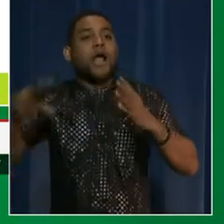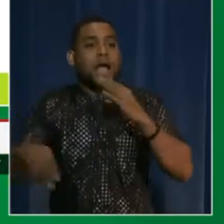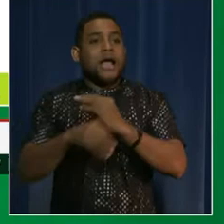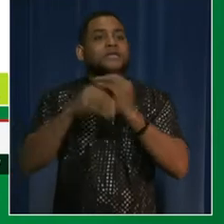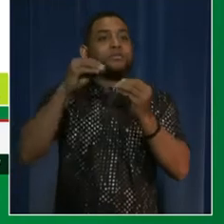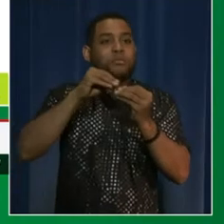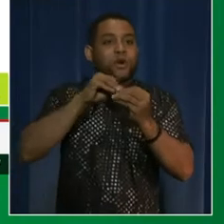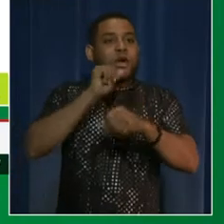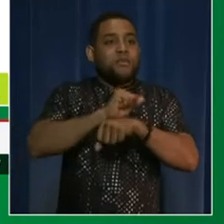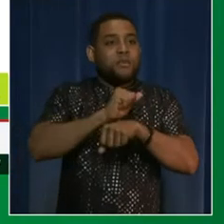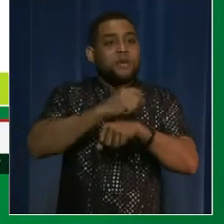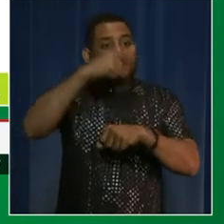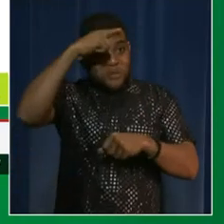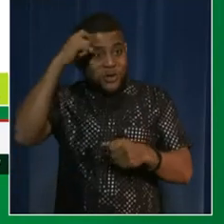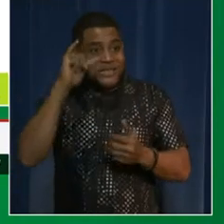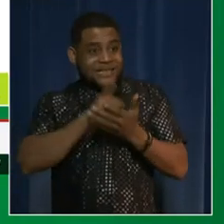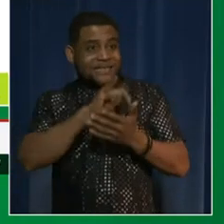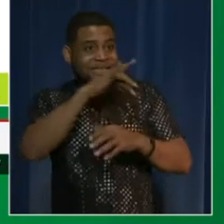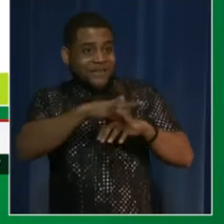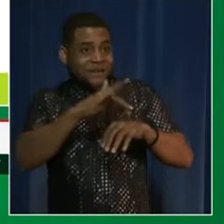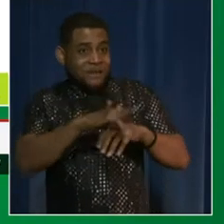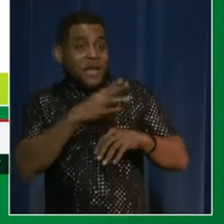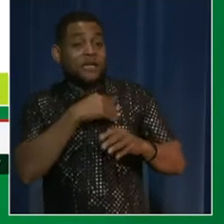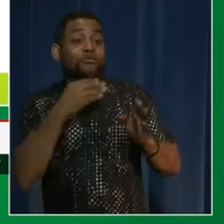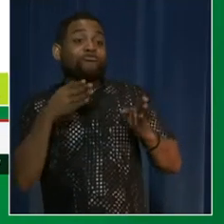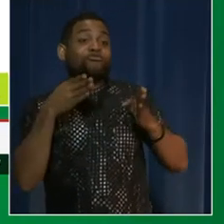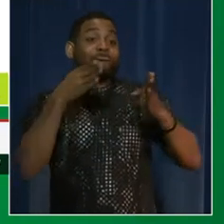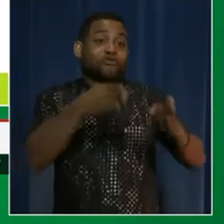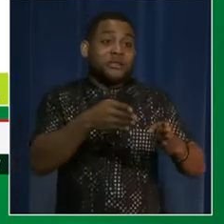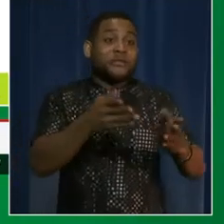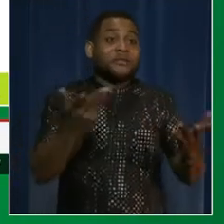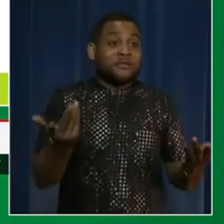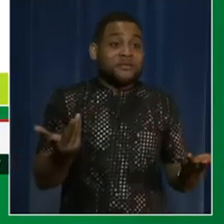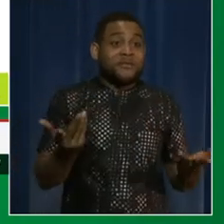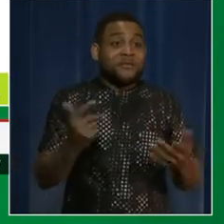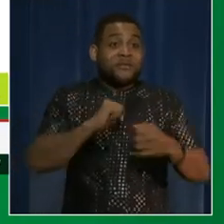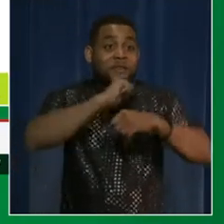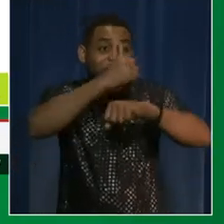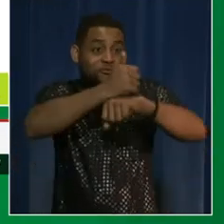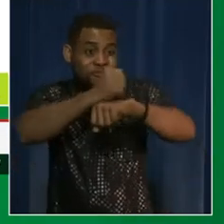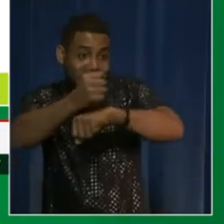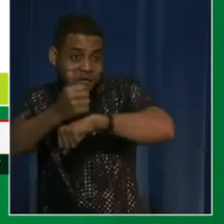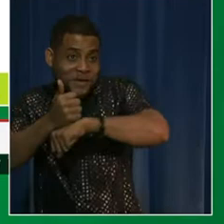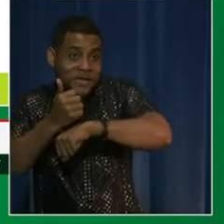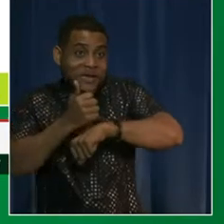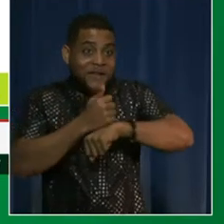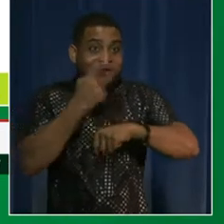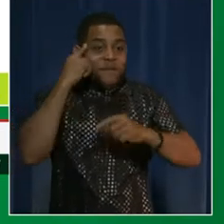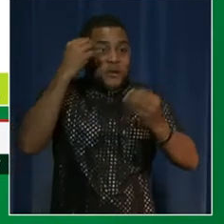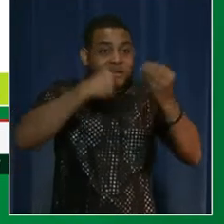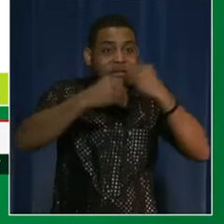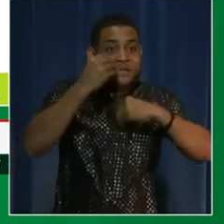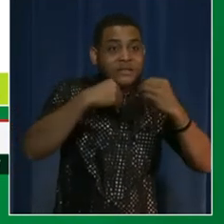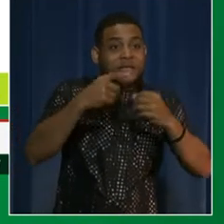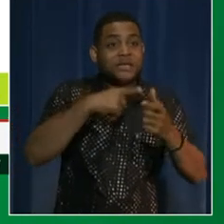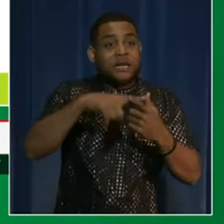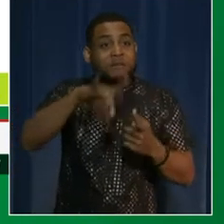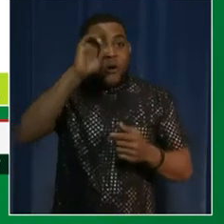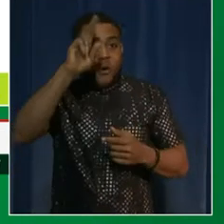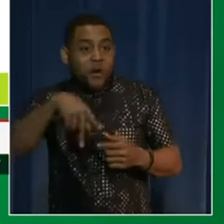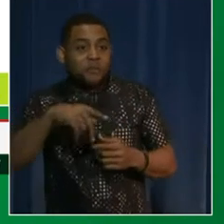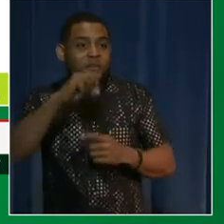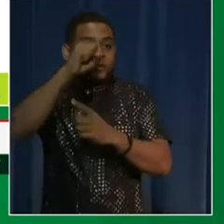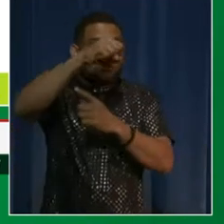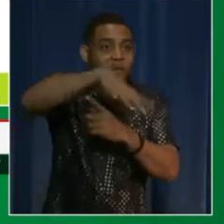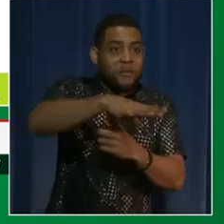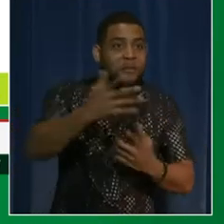because of the availability of streeteries, the availability of pickup and drop off. So why not build on that? That's just